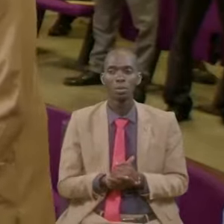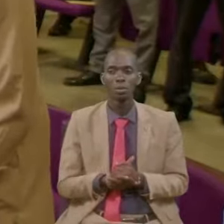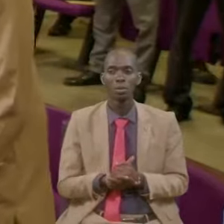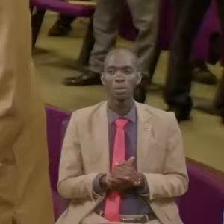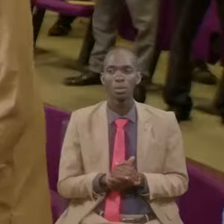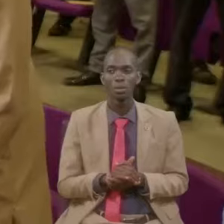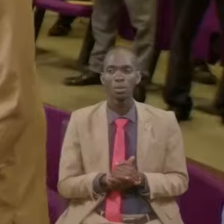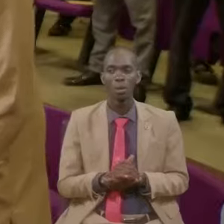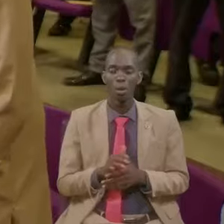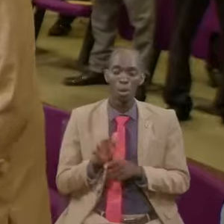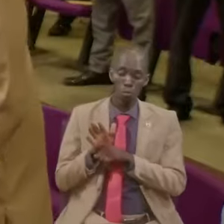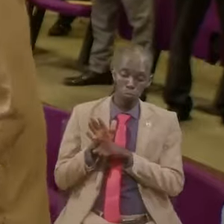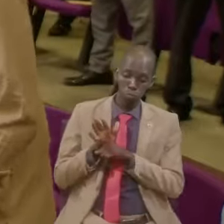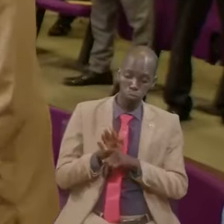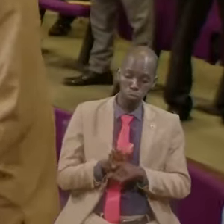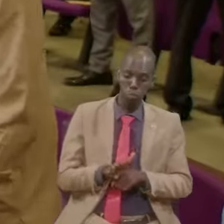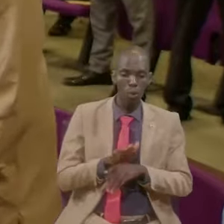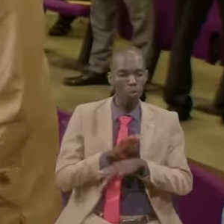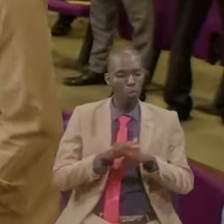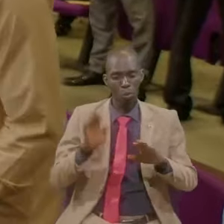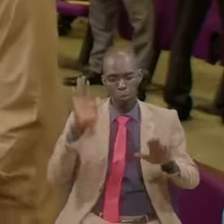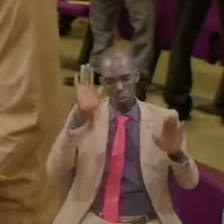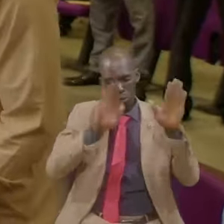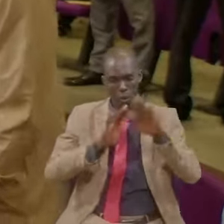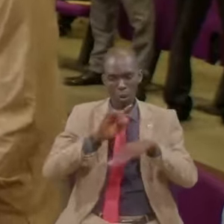Pressure, don't worry about that.